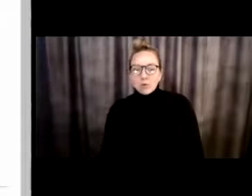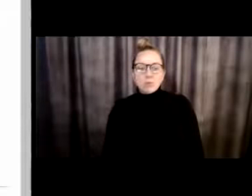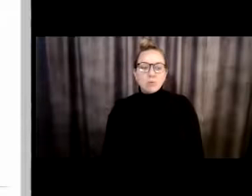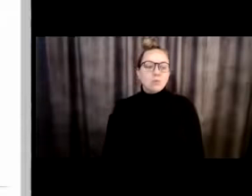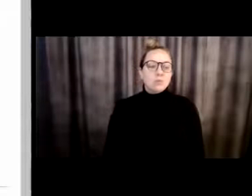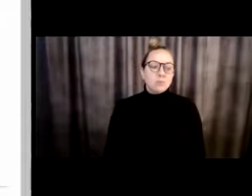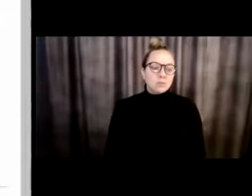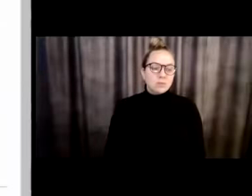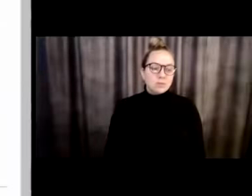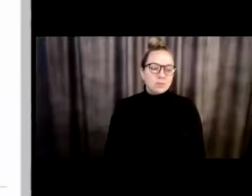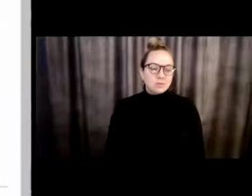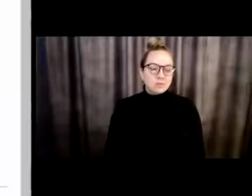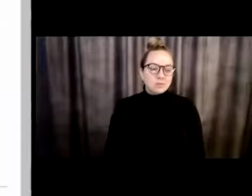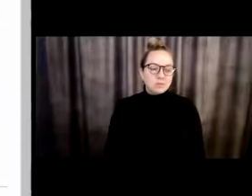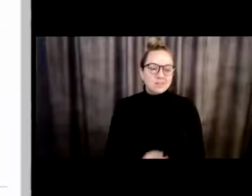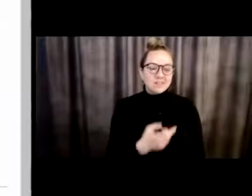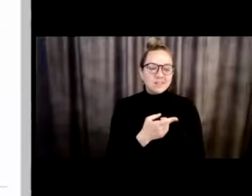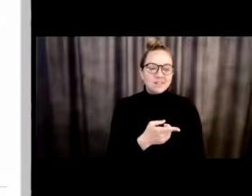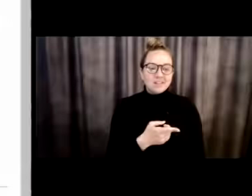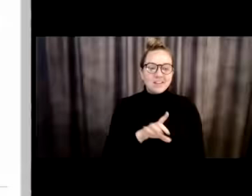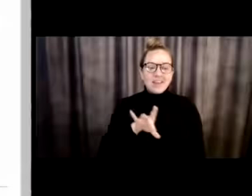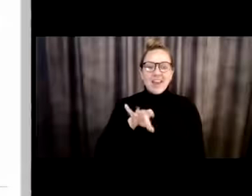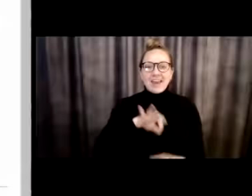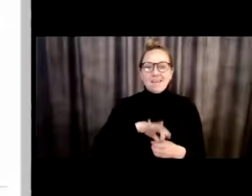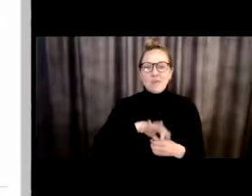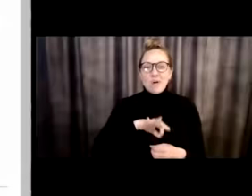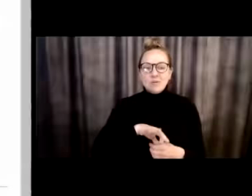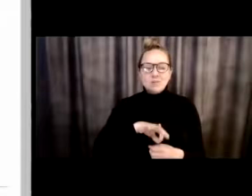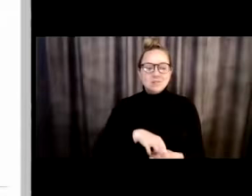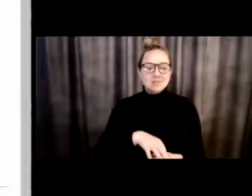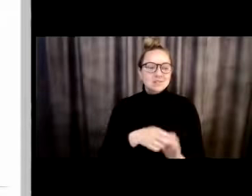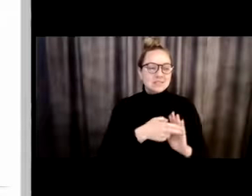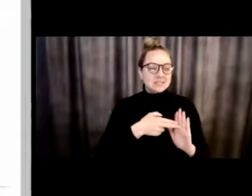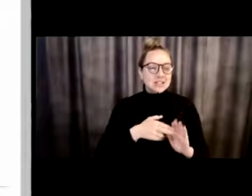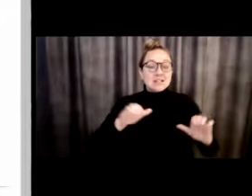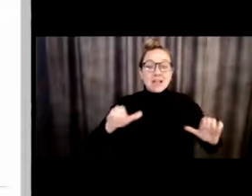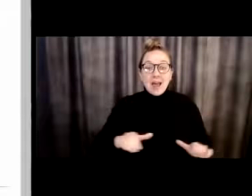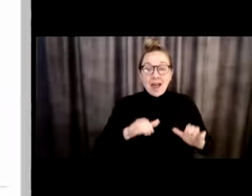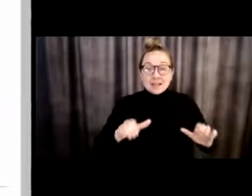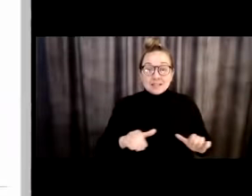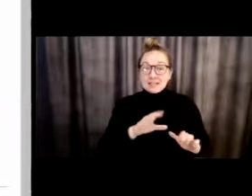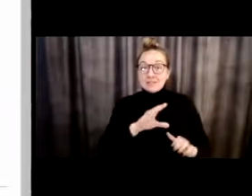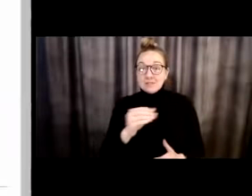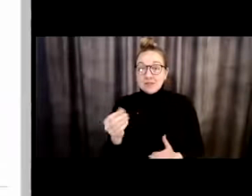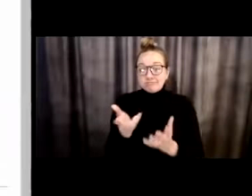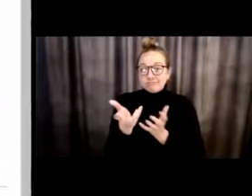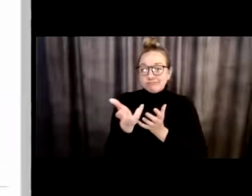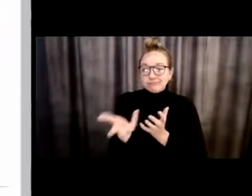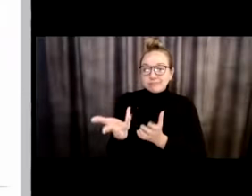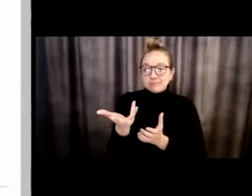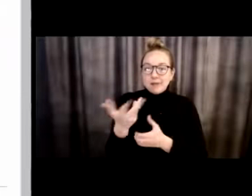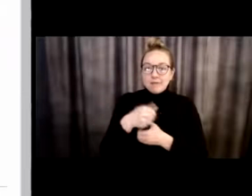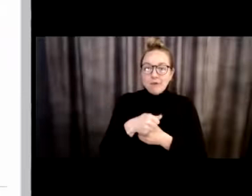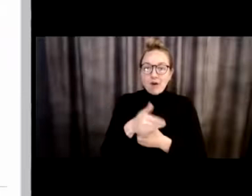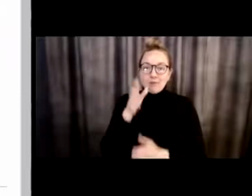that, number eight. Eight votes of active and engaged parents are our number one champions for this. Yes, y'all.